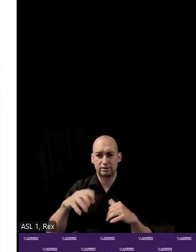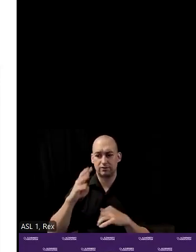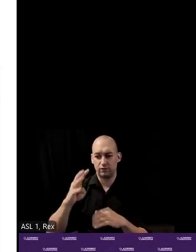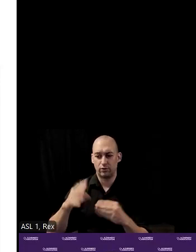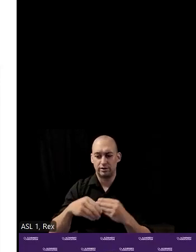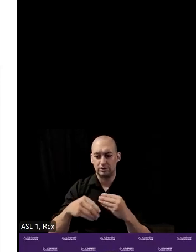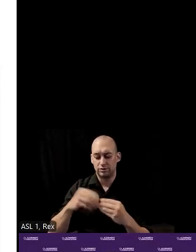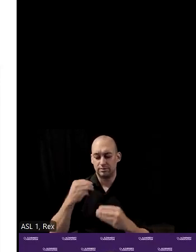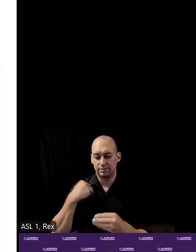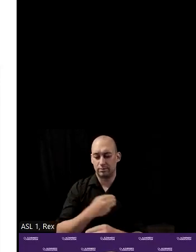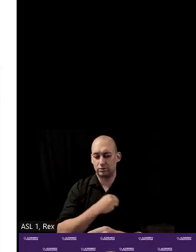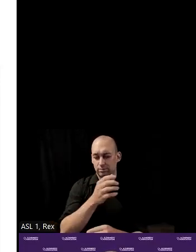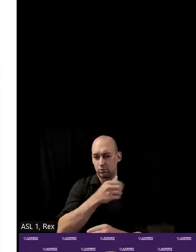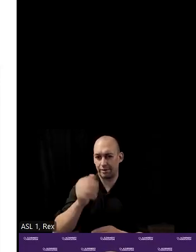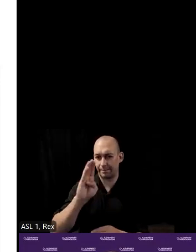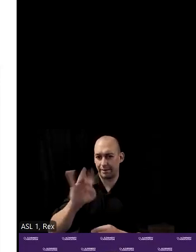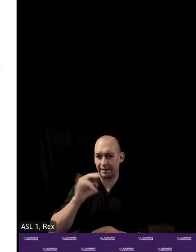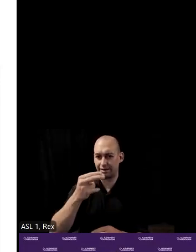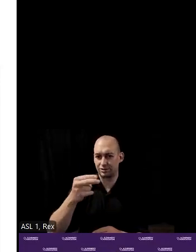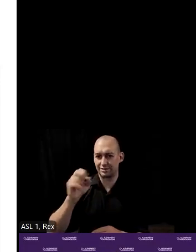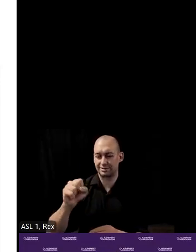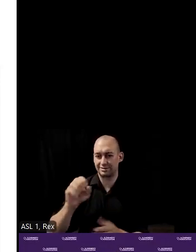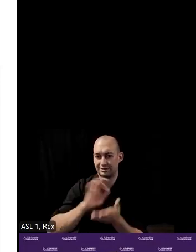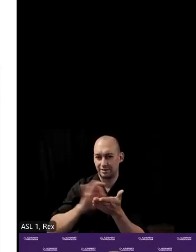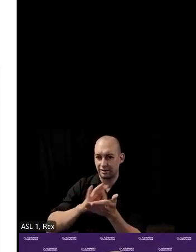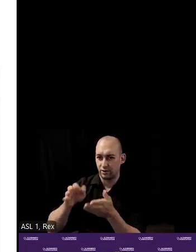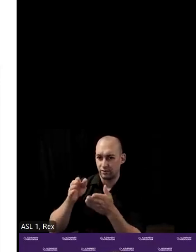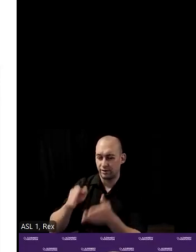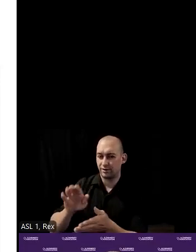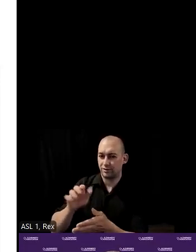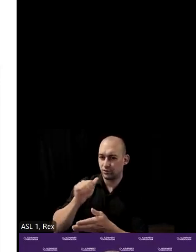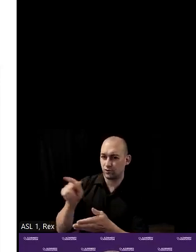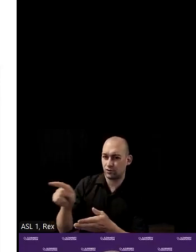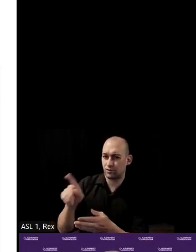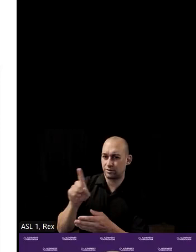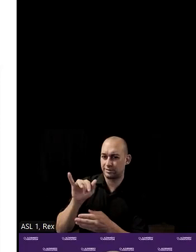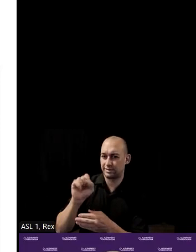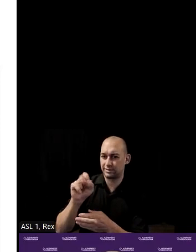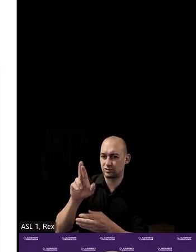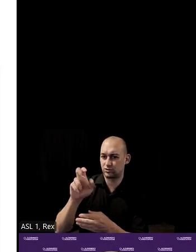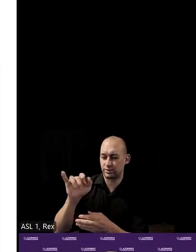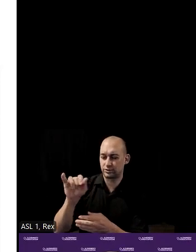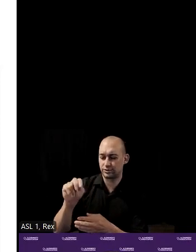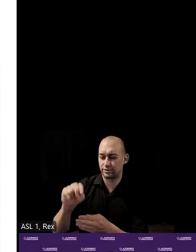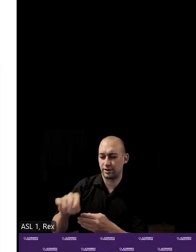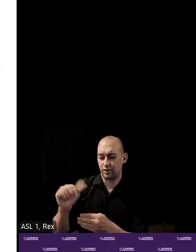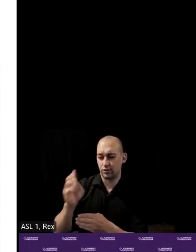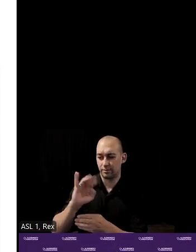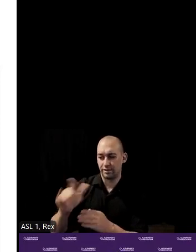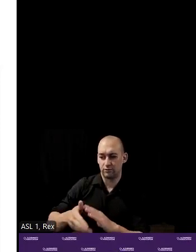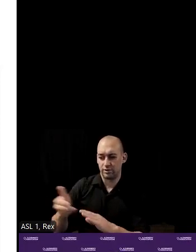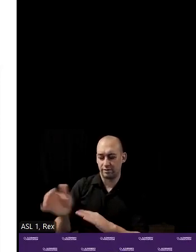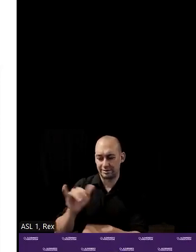the HHS Secretary at her discretion. And then also another bill that was running in tandem with this was